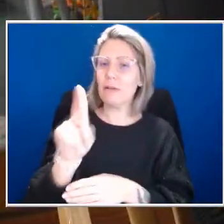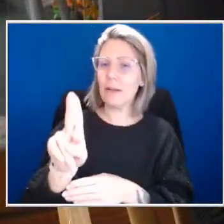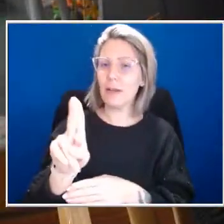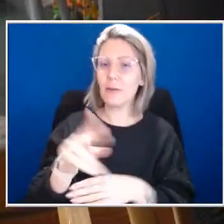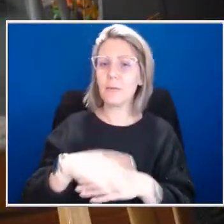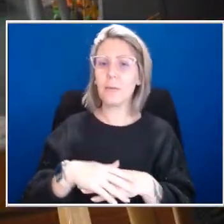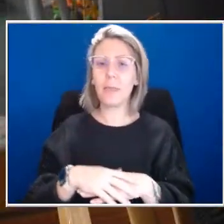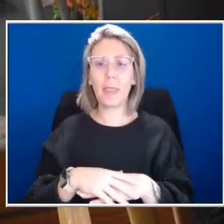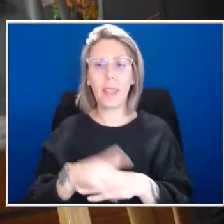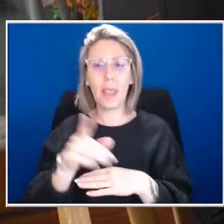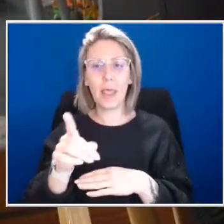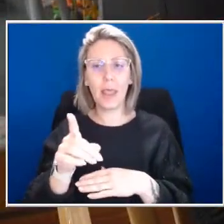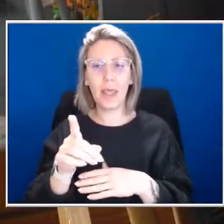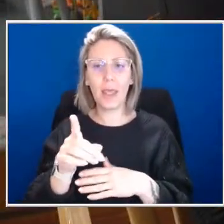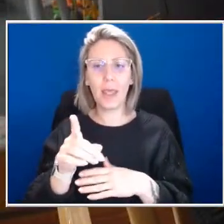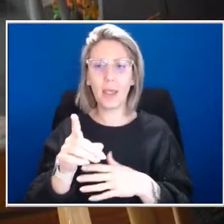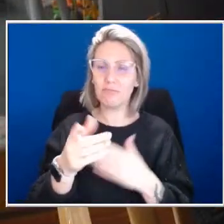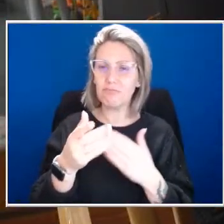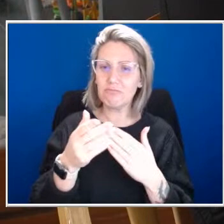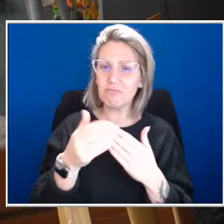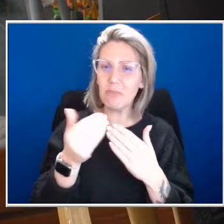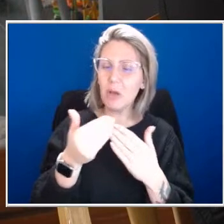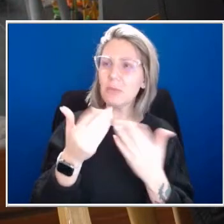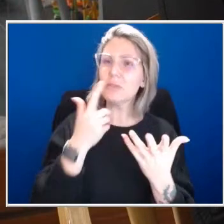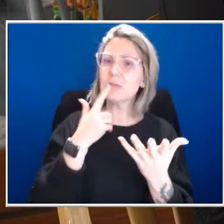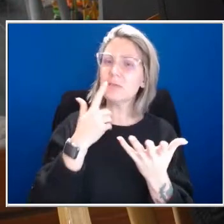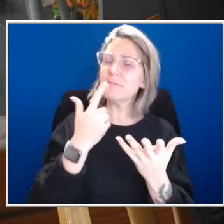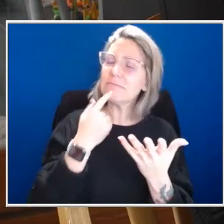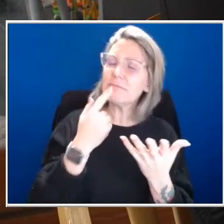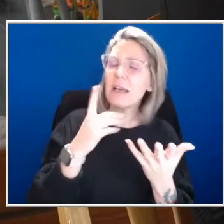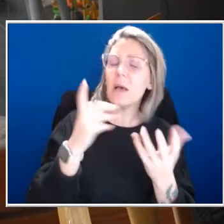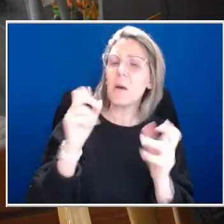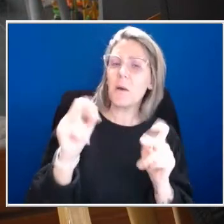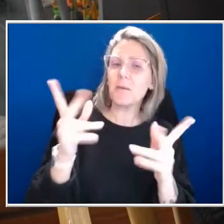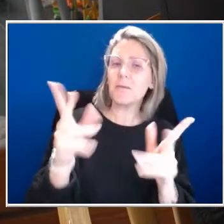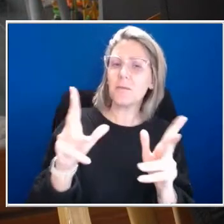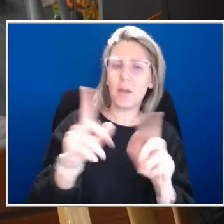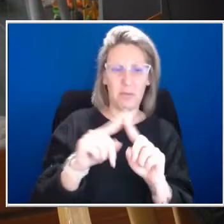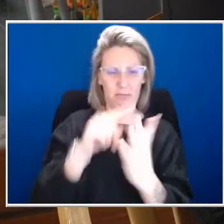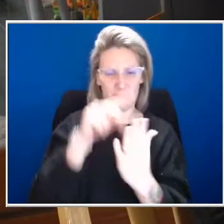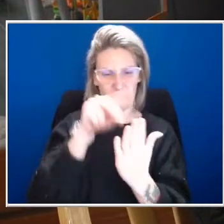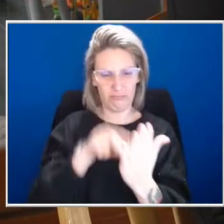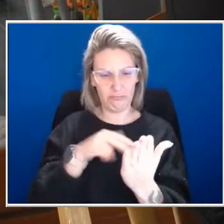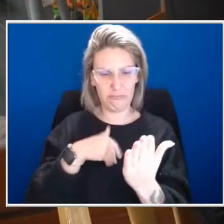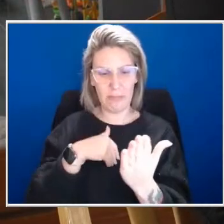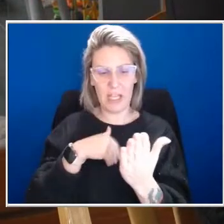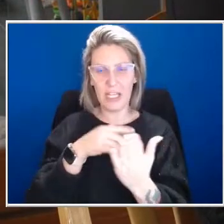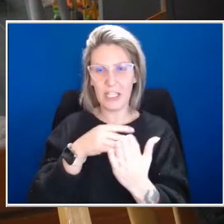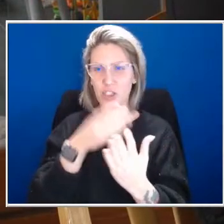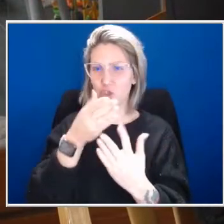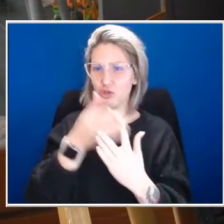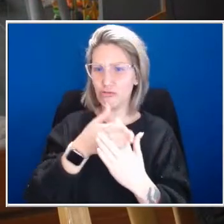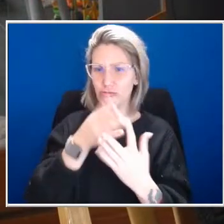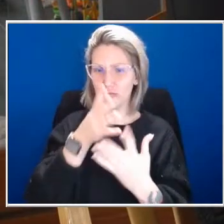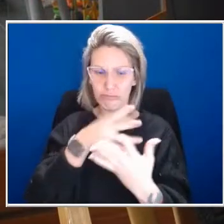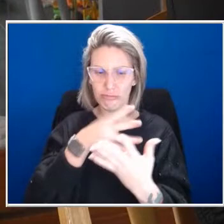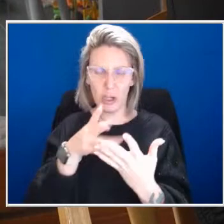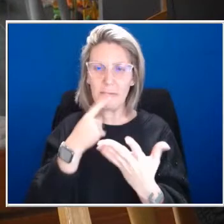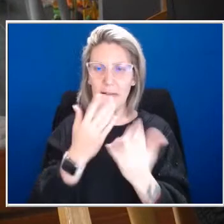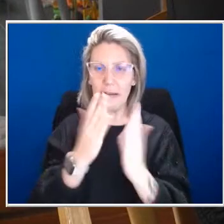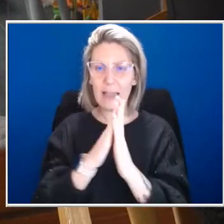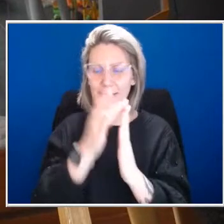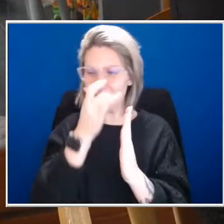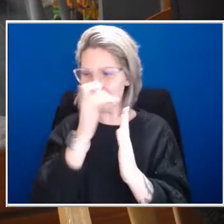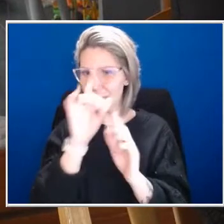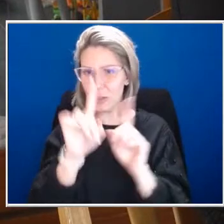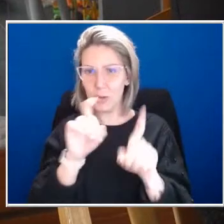me out the door with a clean bill of health, and then he got to reading through my chart and asked me a few silly questions, and then he said he wanted to do another